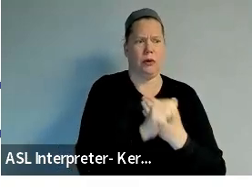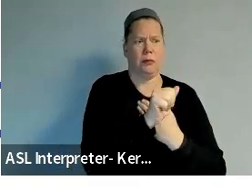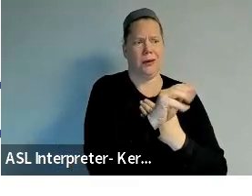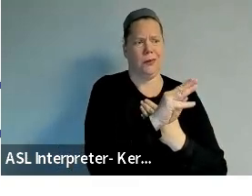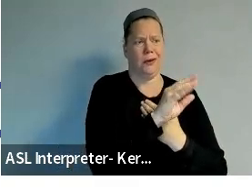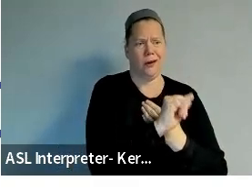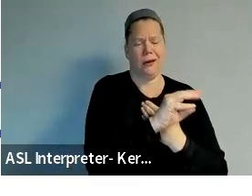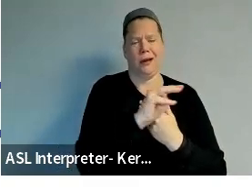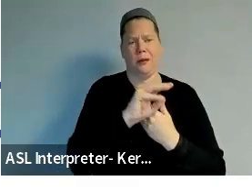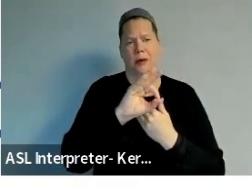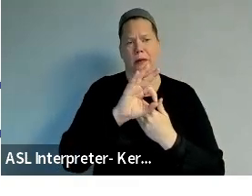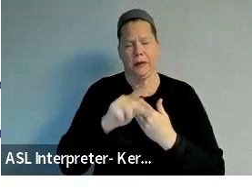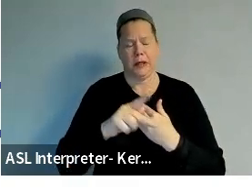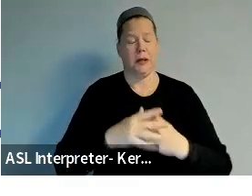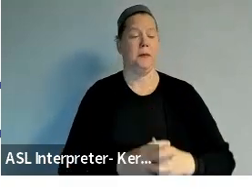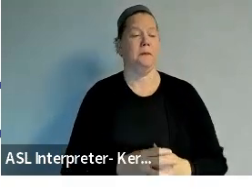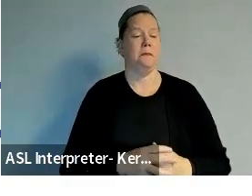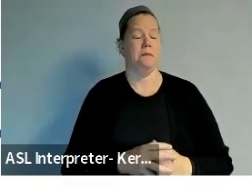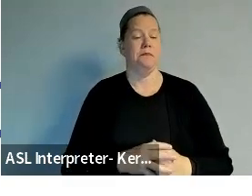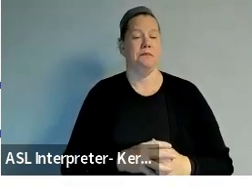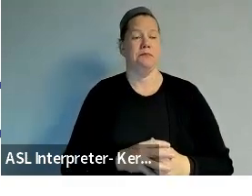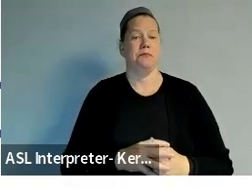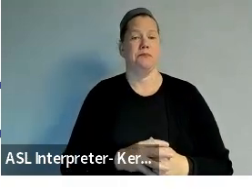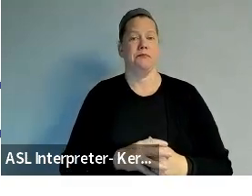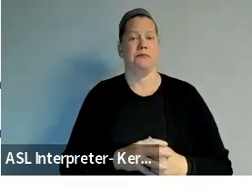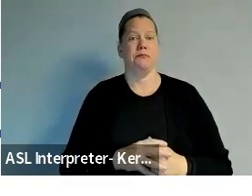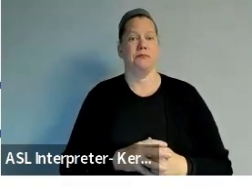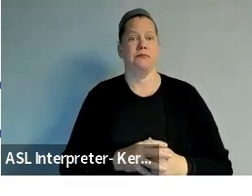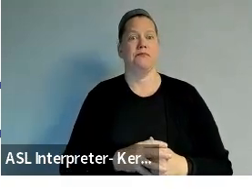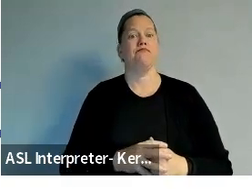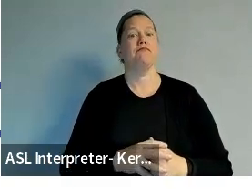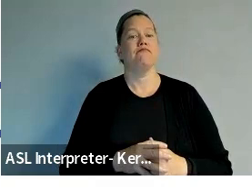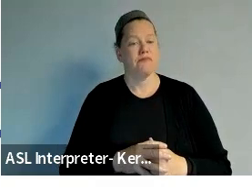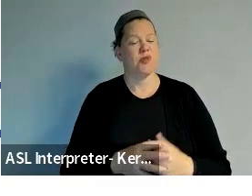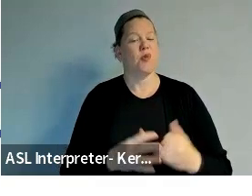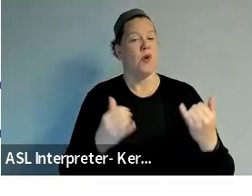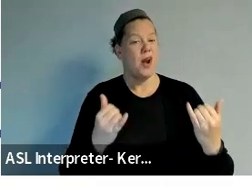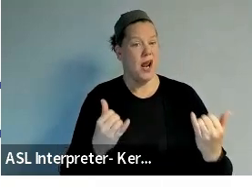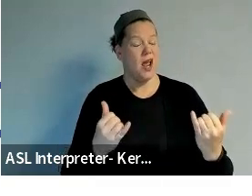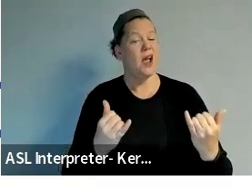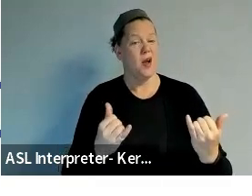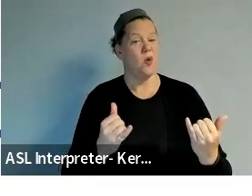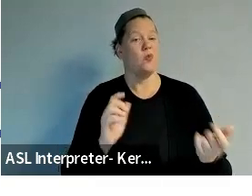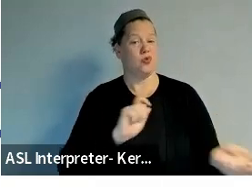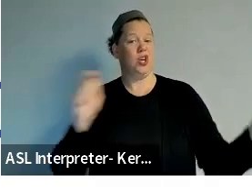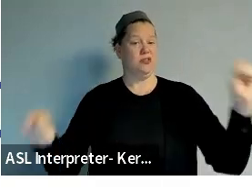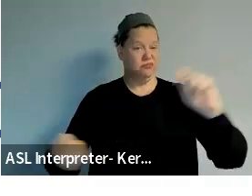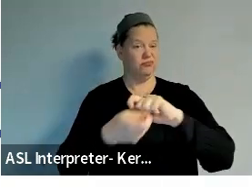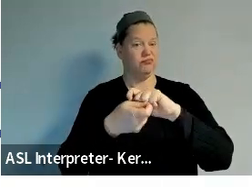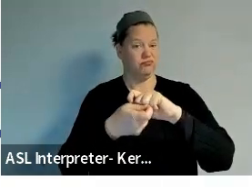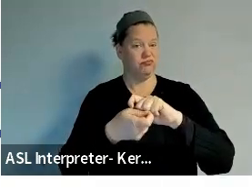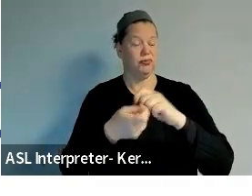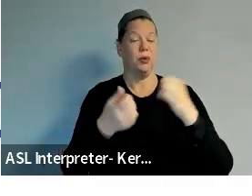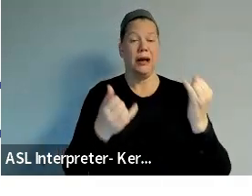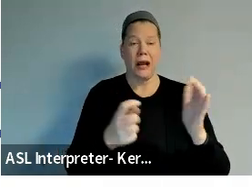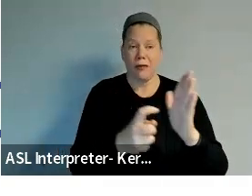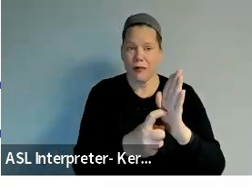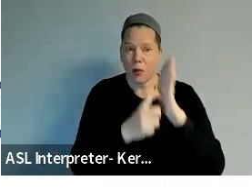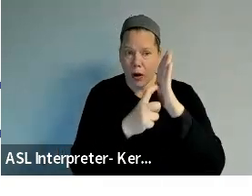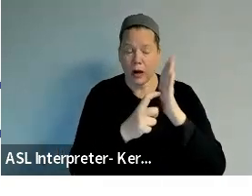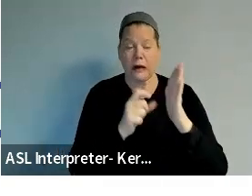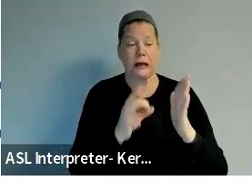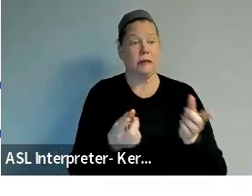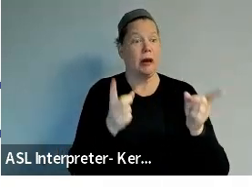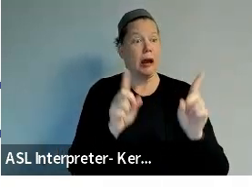Due to the ABI-MFP waiver renewal changes, it is now required that